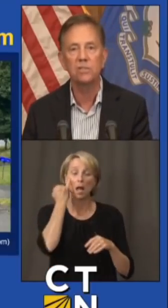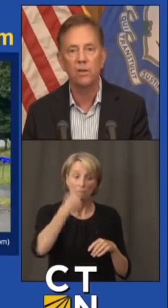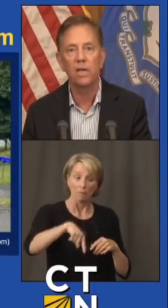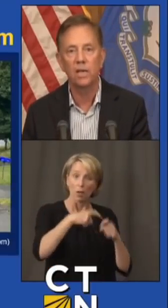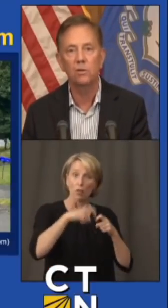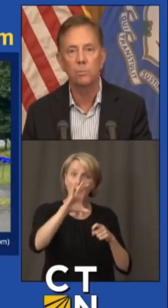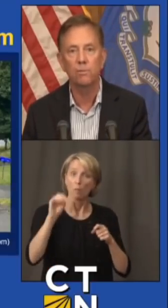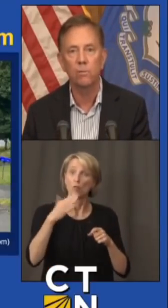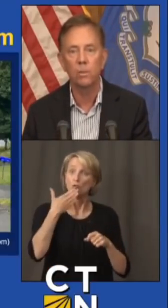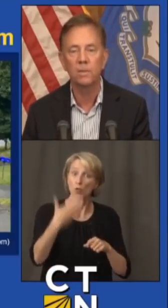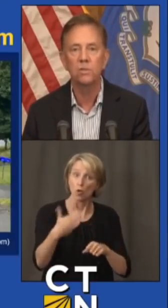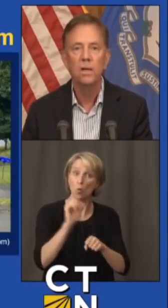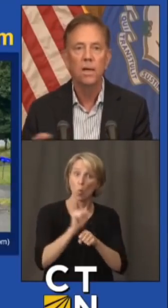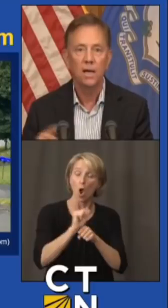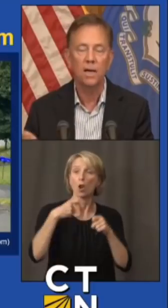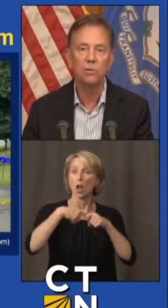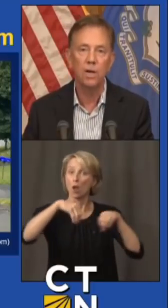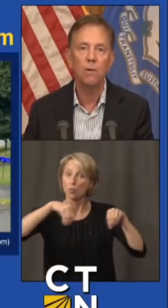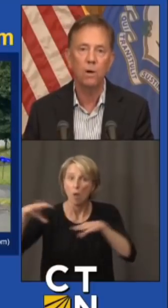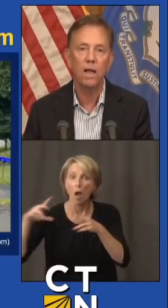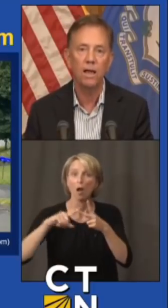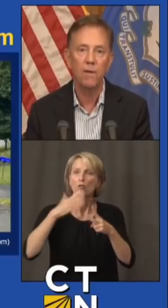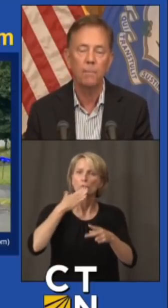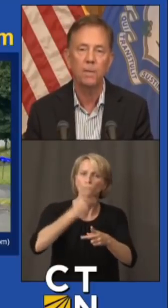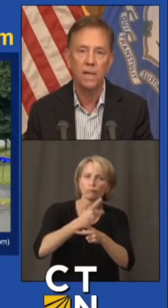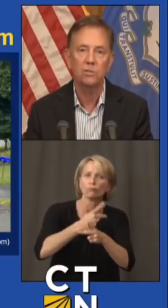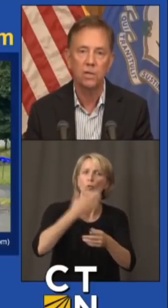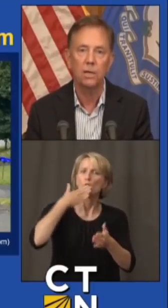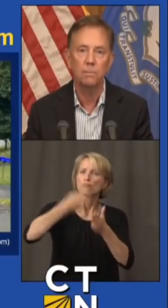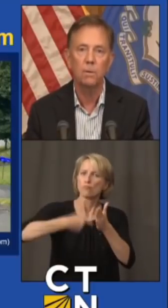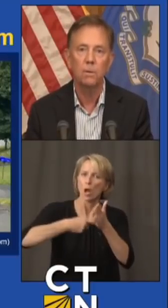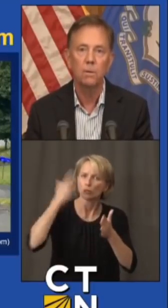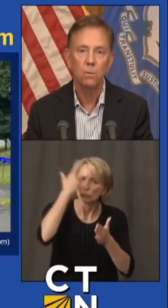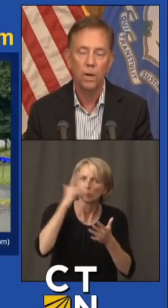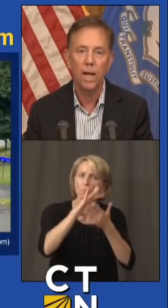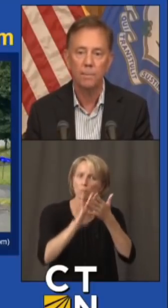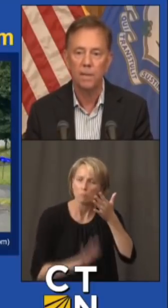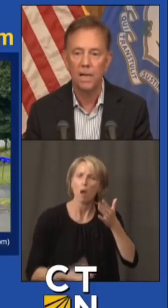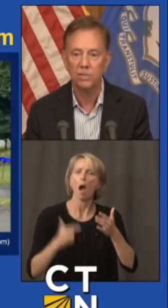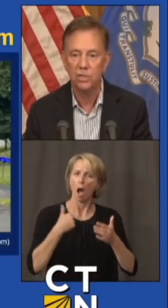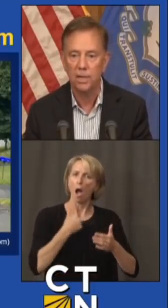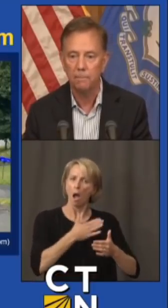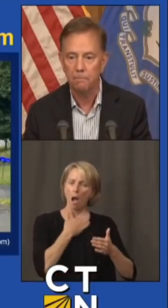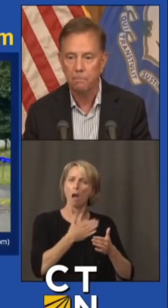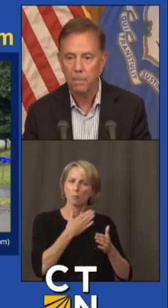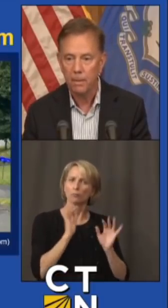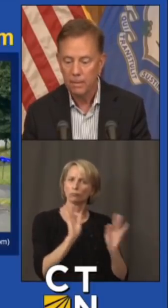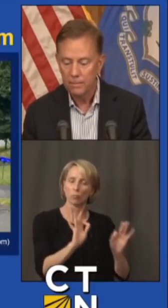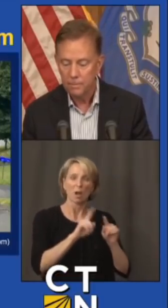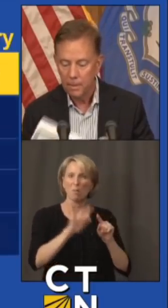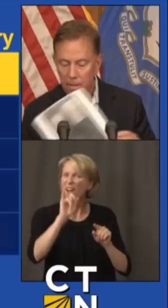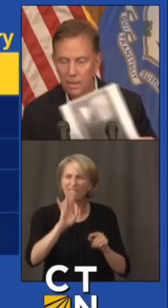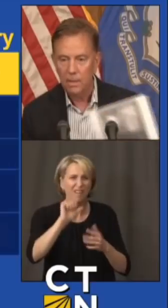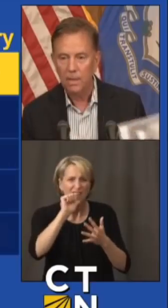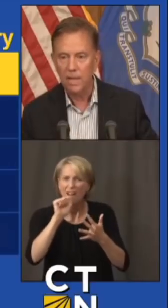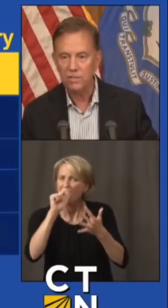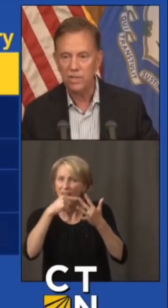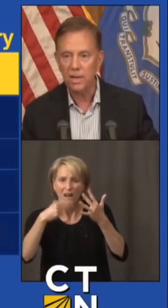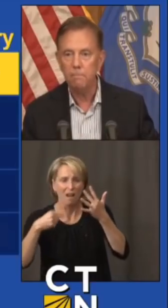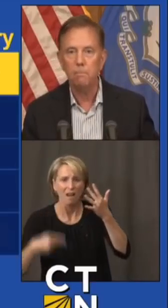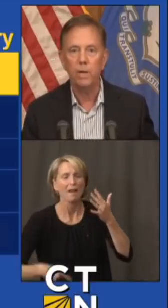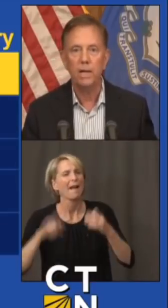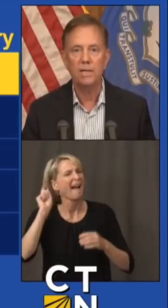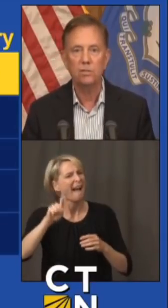think that's how you get good performance, and I do not want to have happen next time what happened last time.